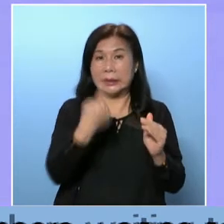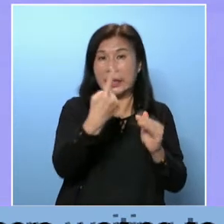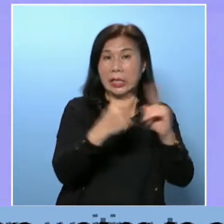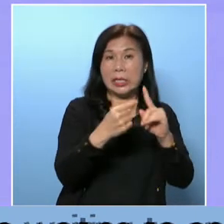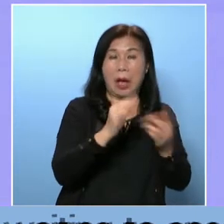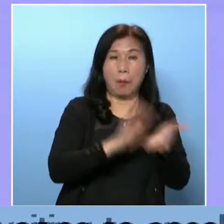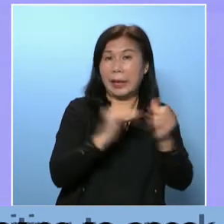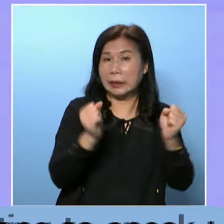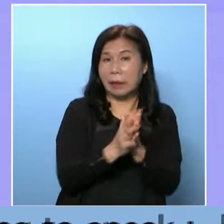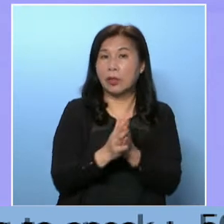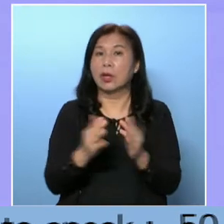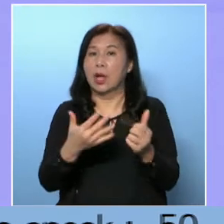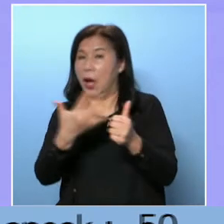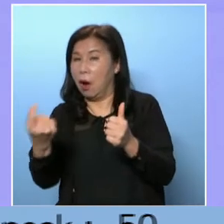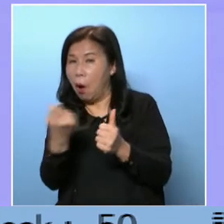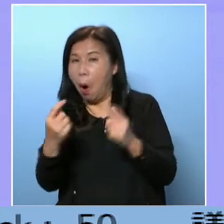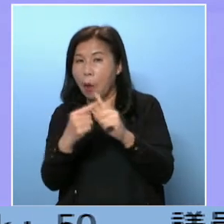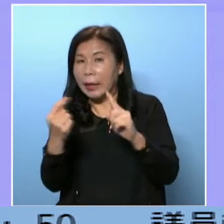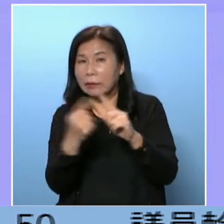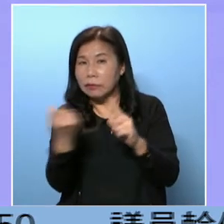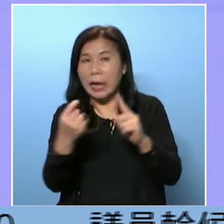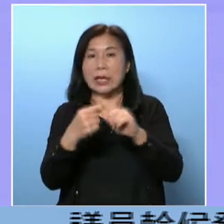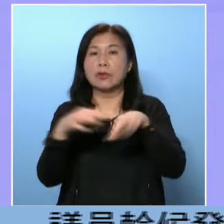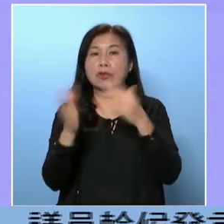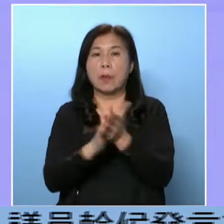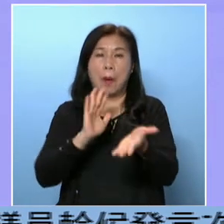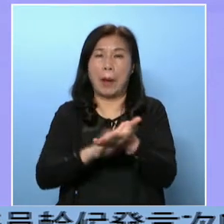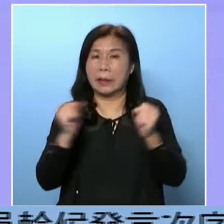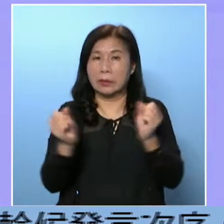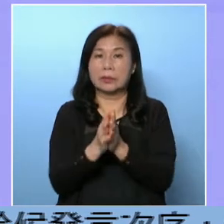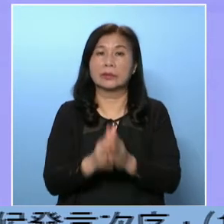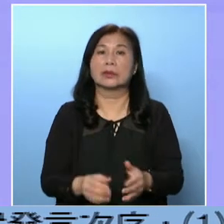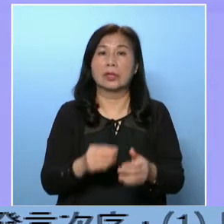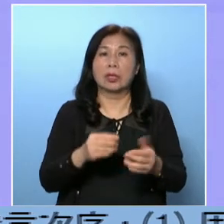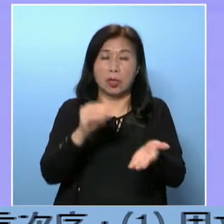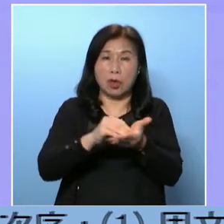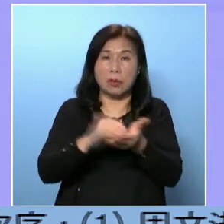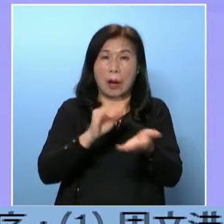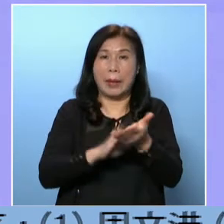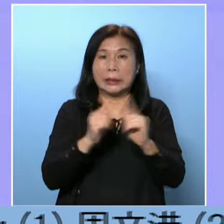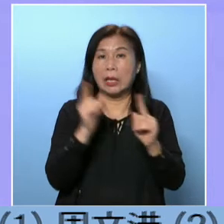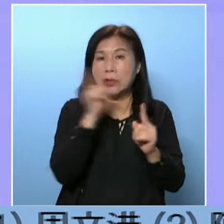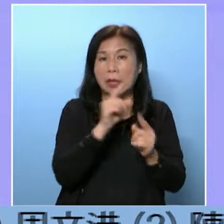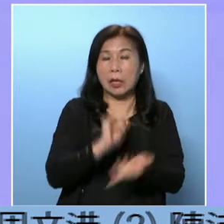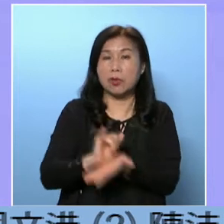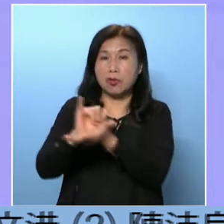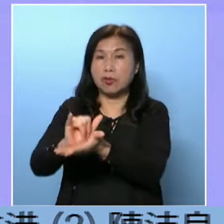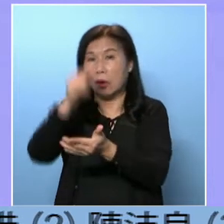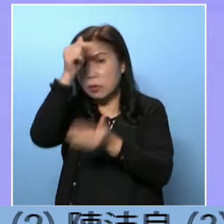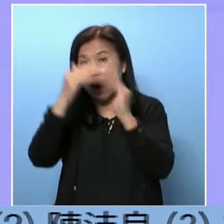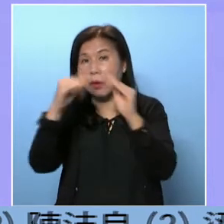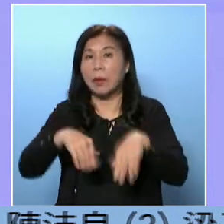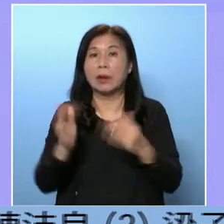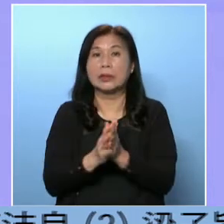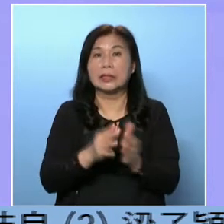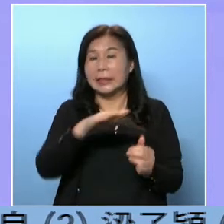of calls for help. One family member is infected and other family members are at risk. They are still at